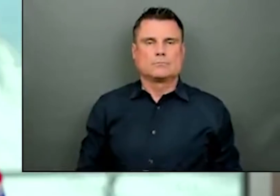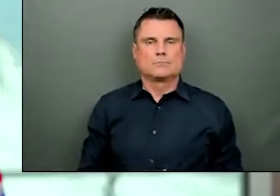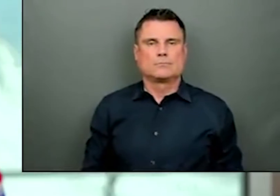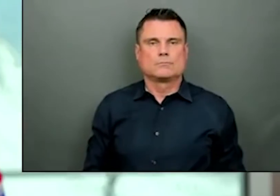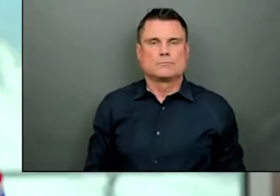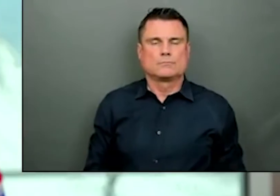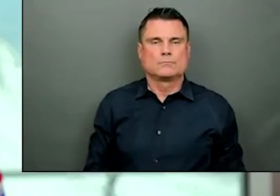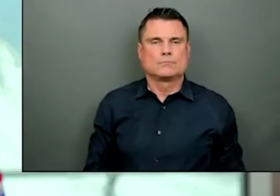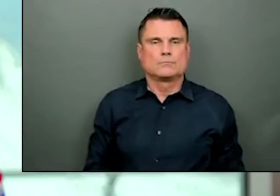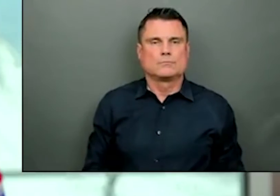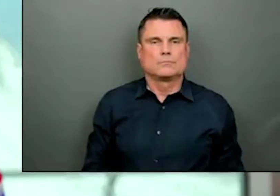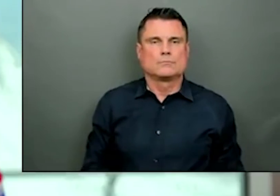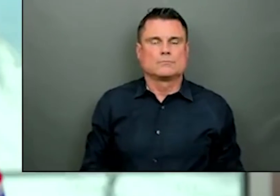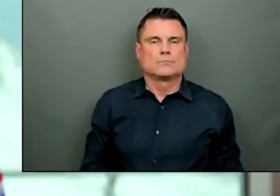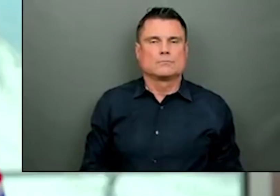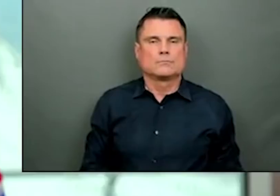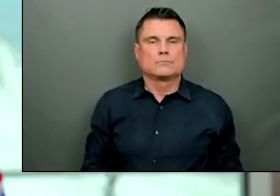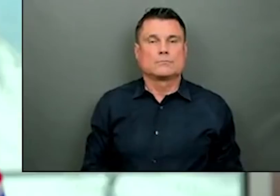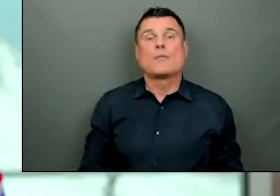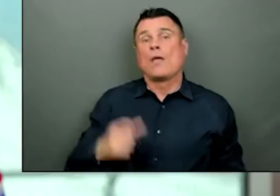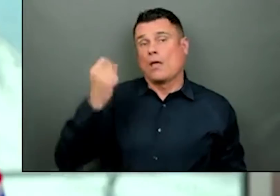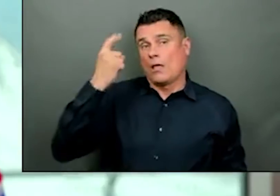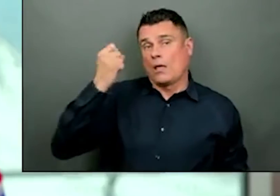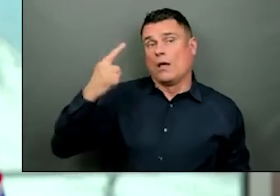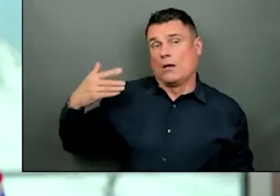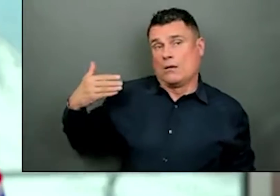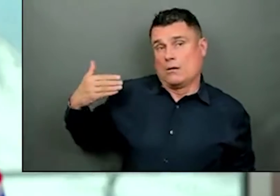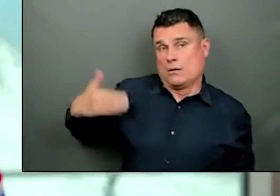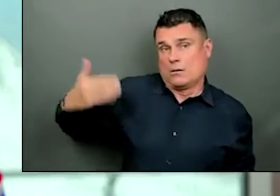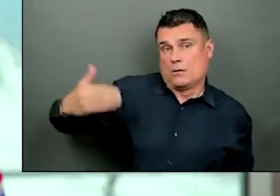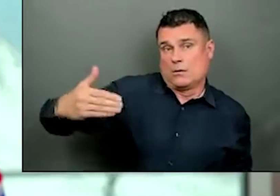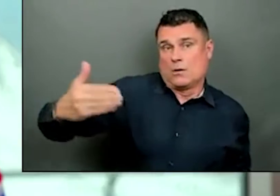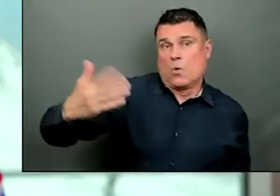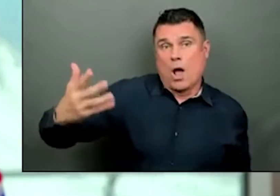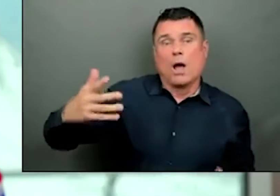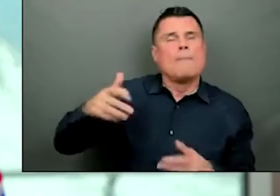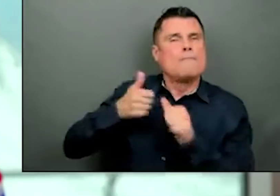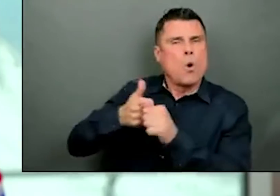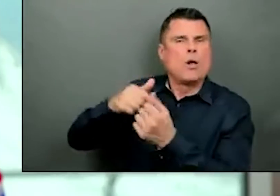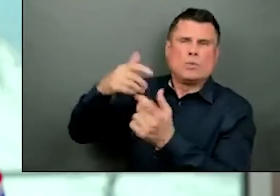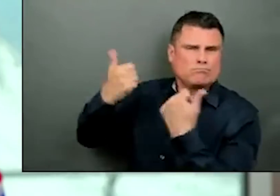and we will all be able to receive our important first dose by June.